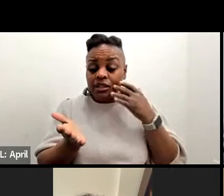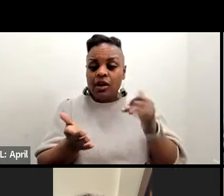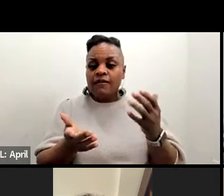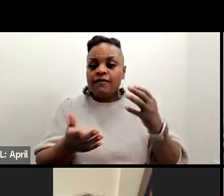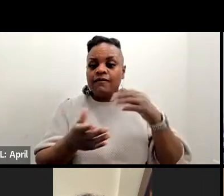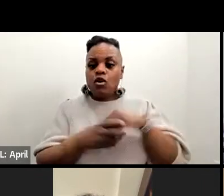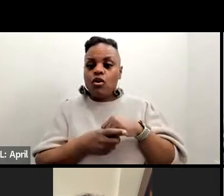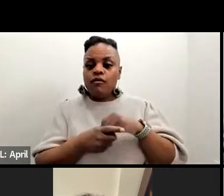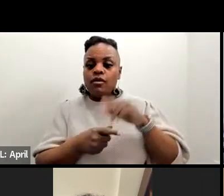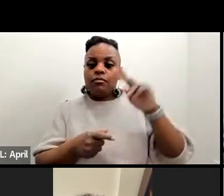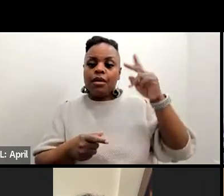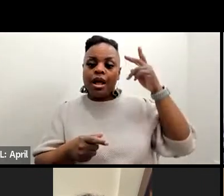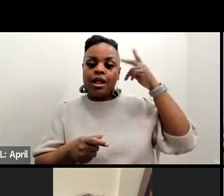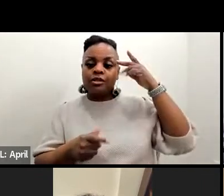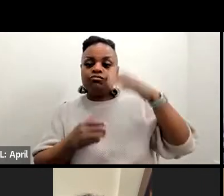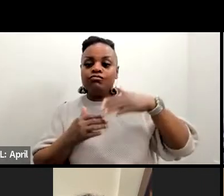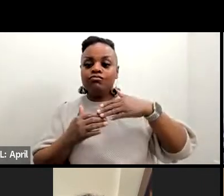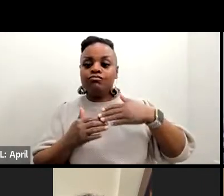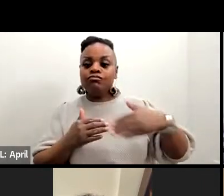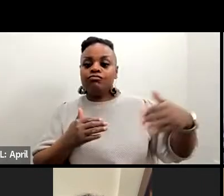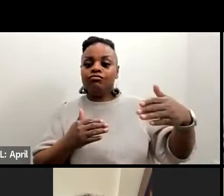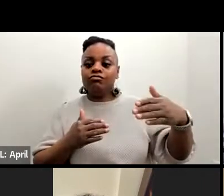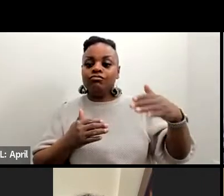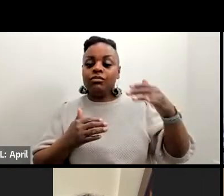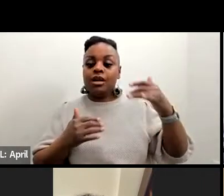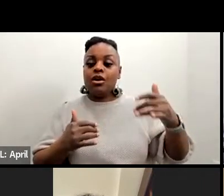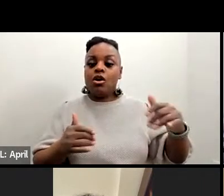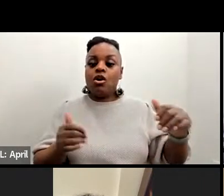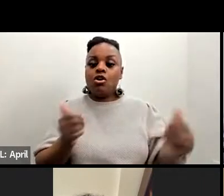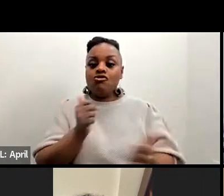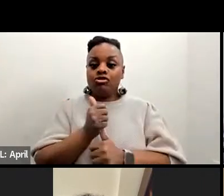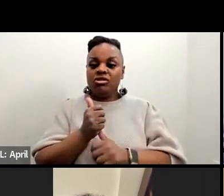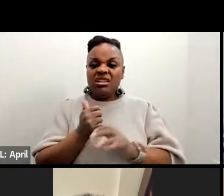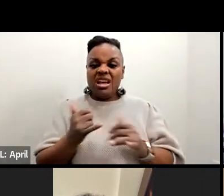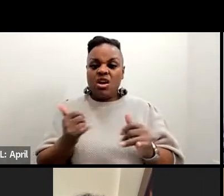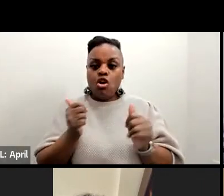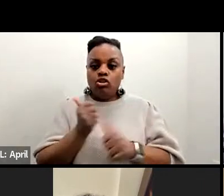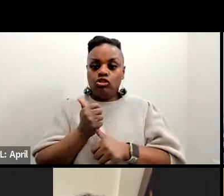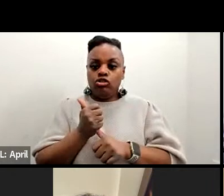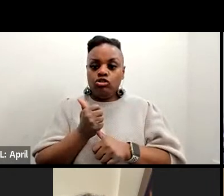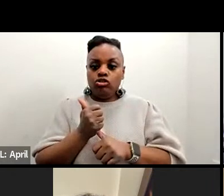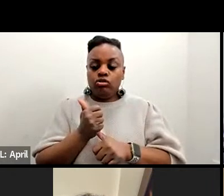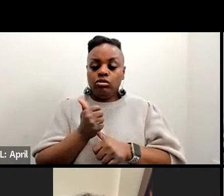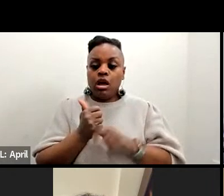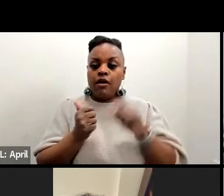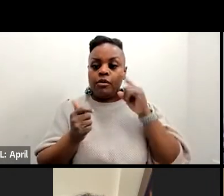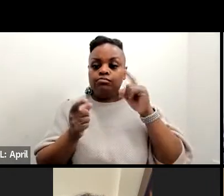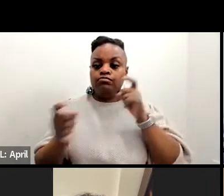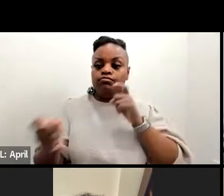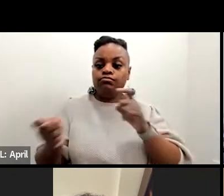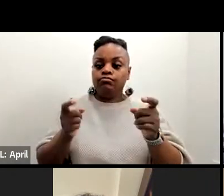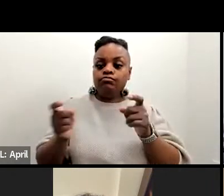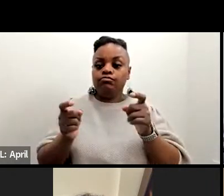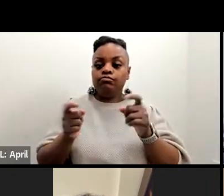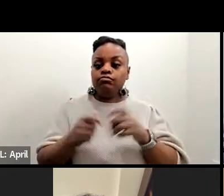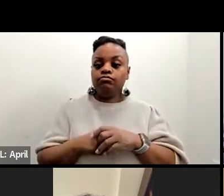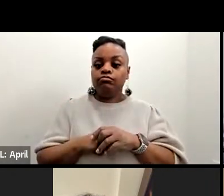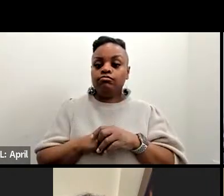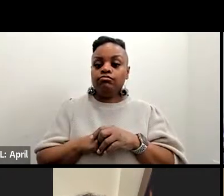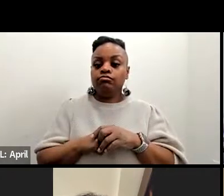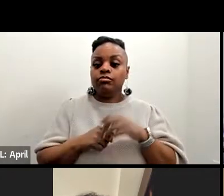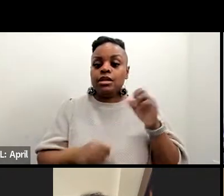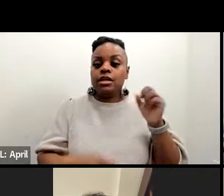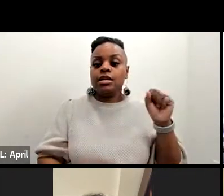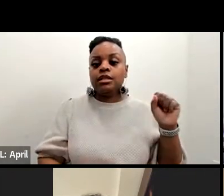highly repressive regime of El-Sisi or in any kind of, you know, more liberalized democratic context. You know,